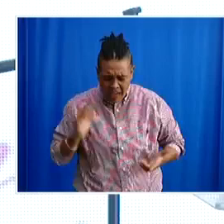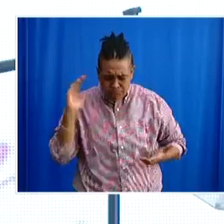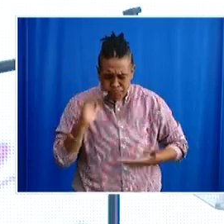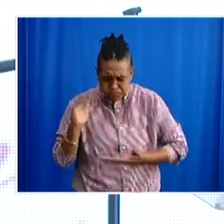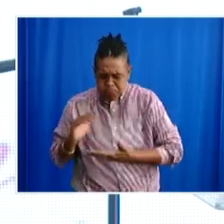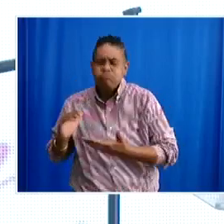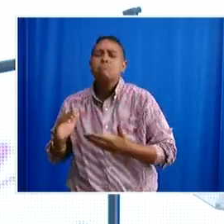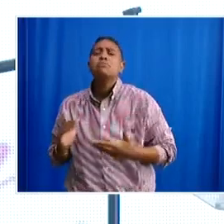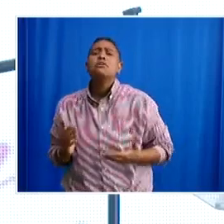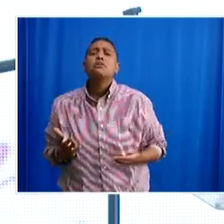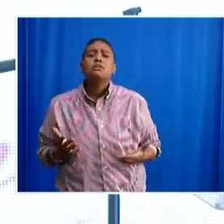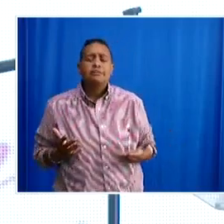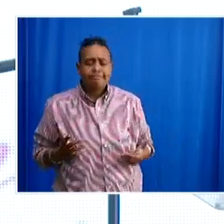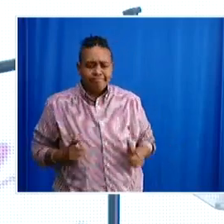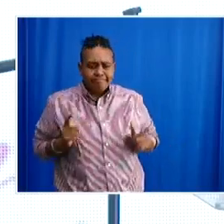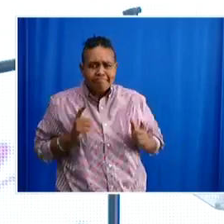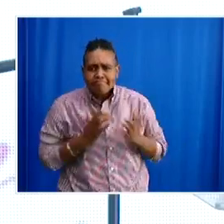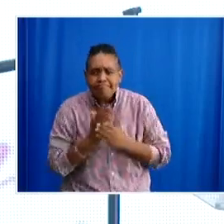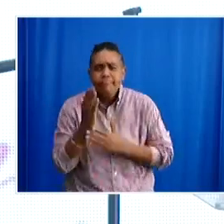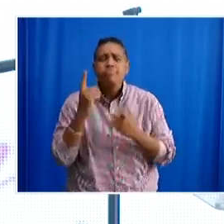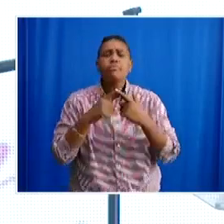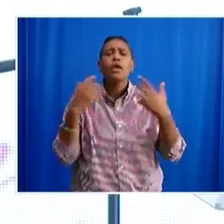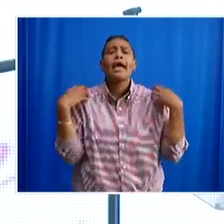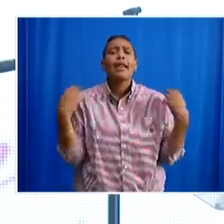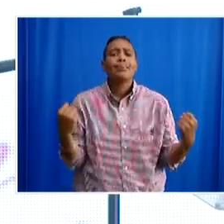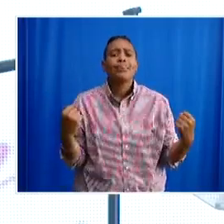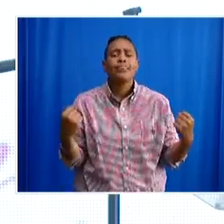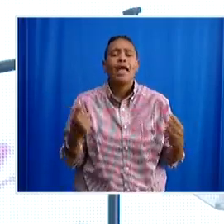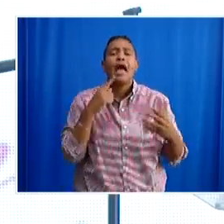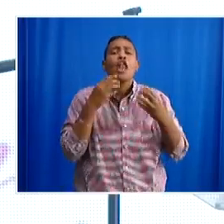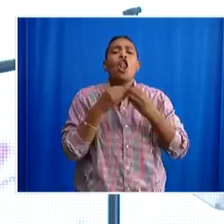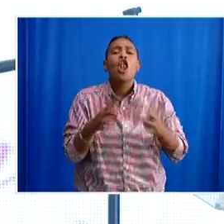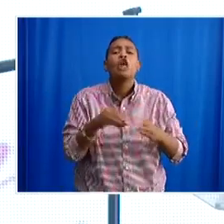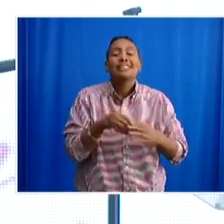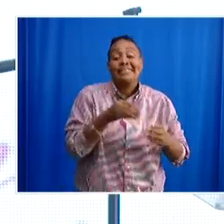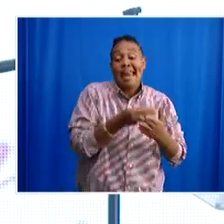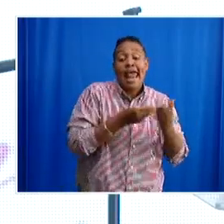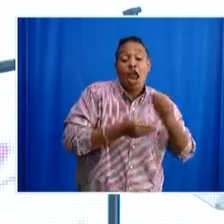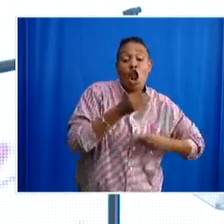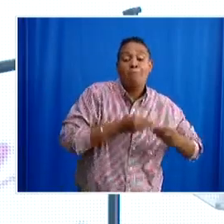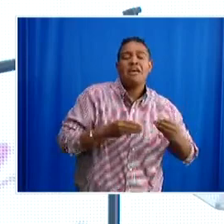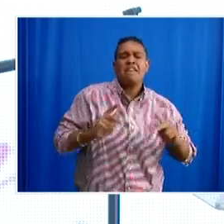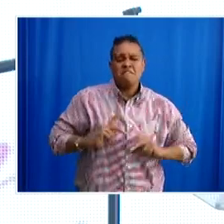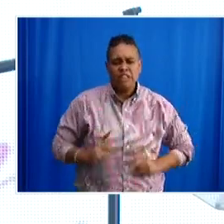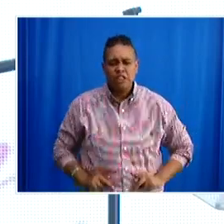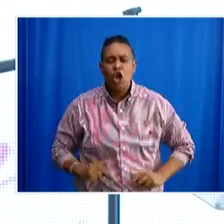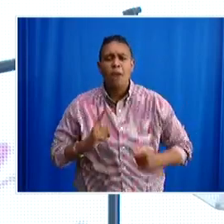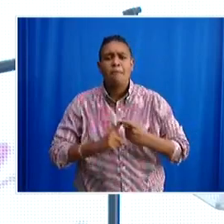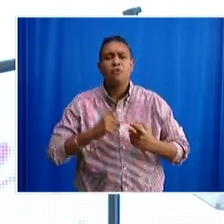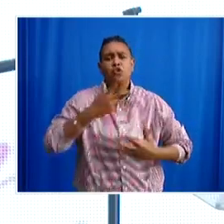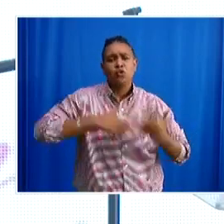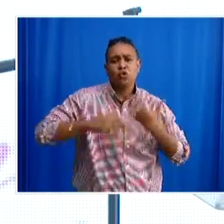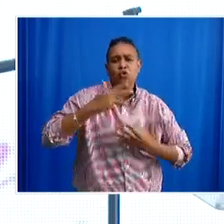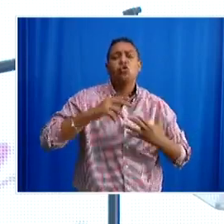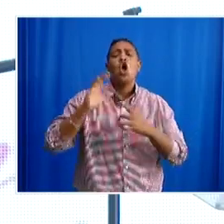livelihood, and health, as well as losses in the economic, physical, social, cultural, and